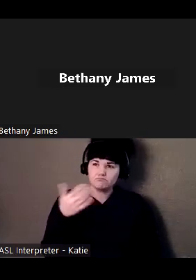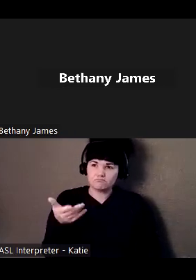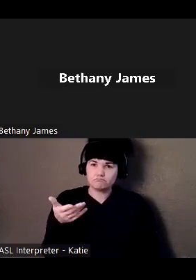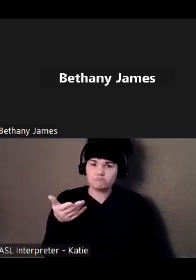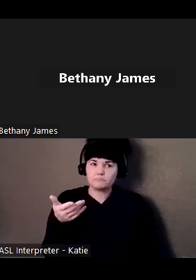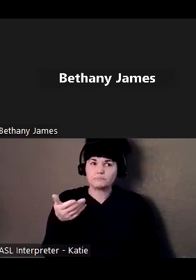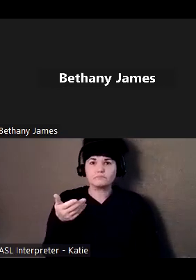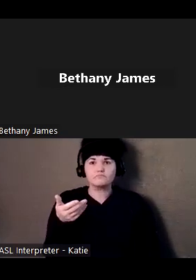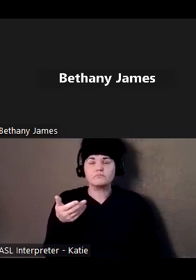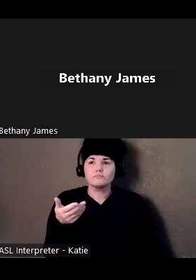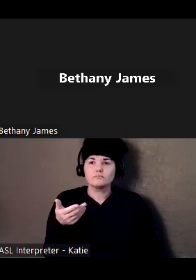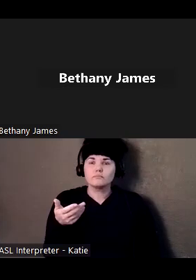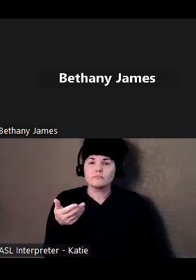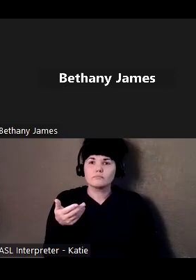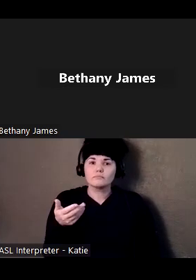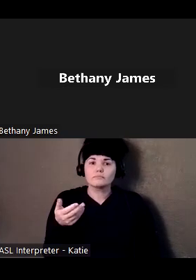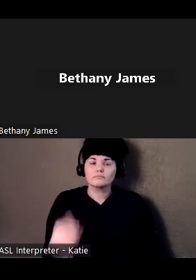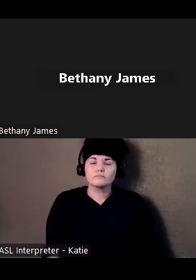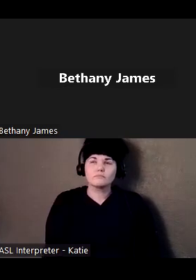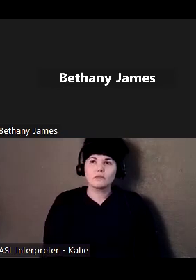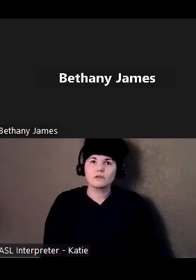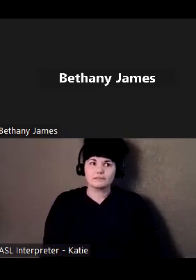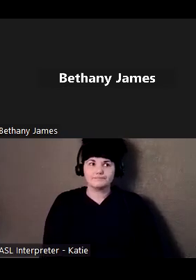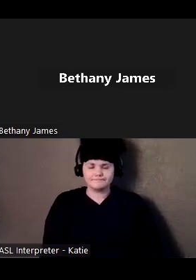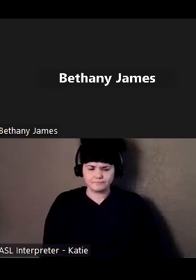this is inadvertently